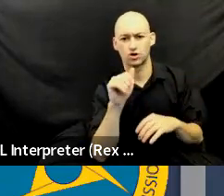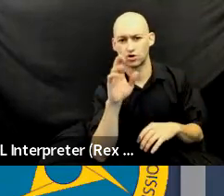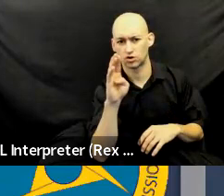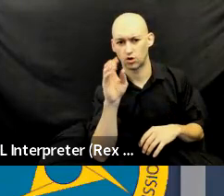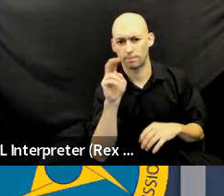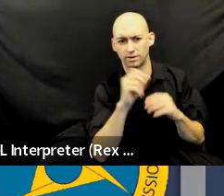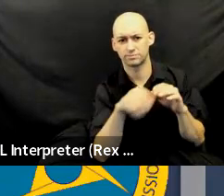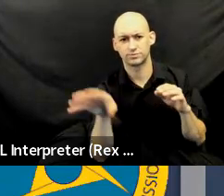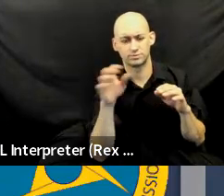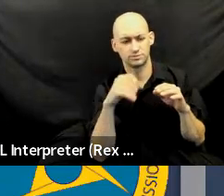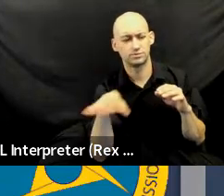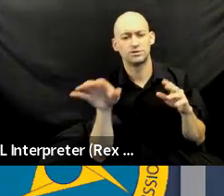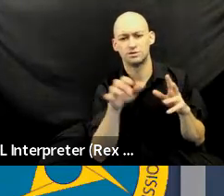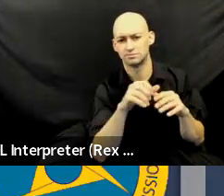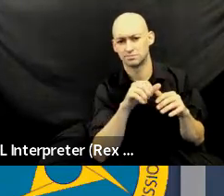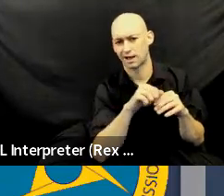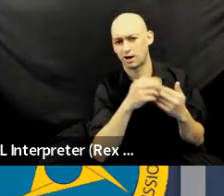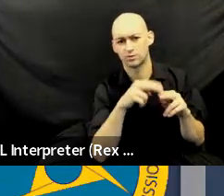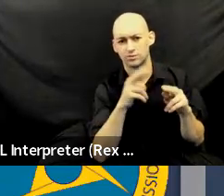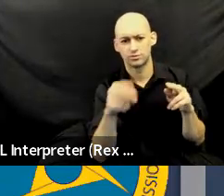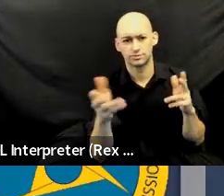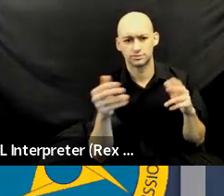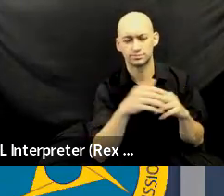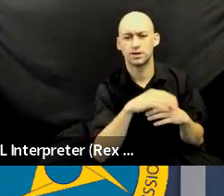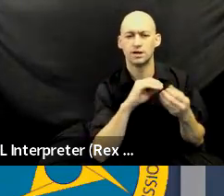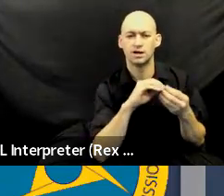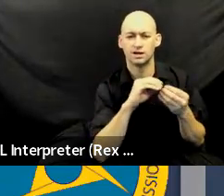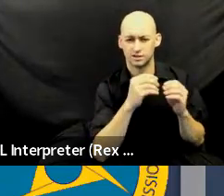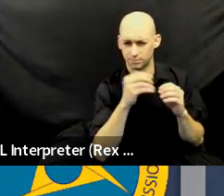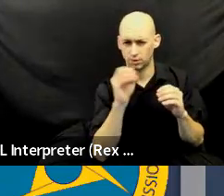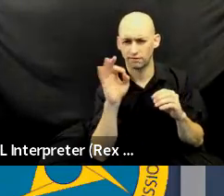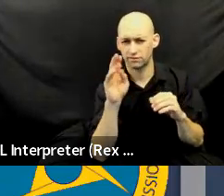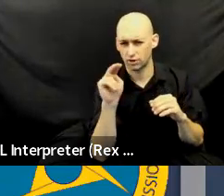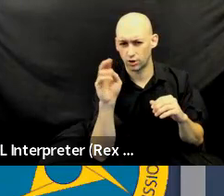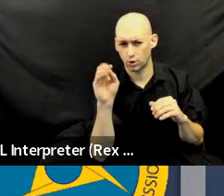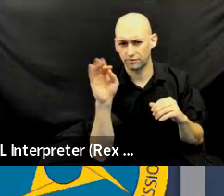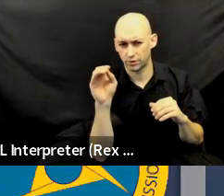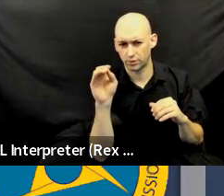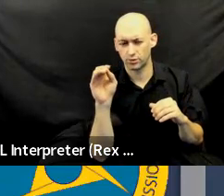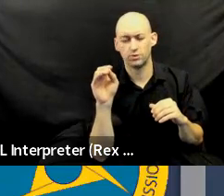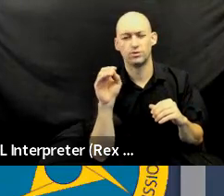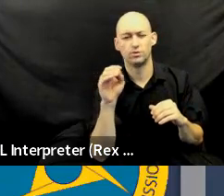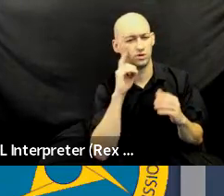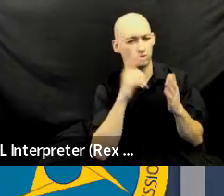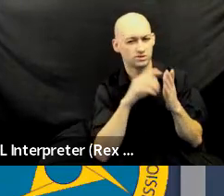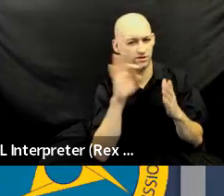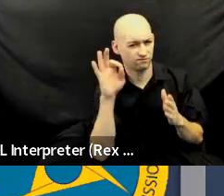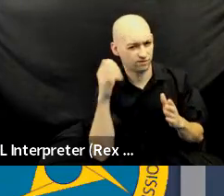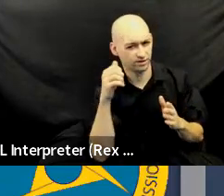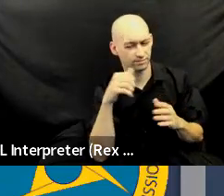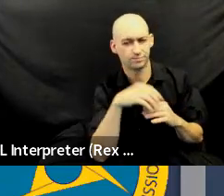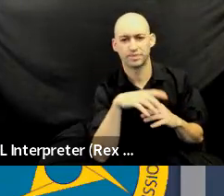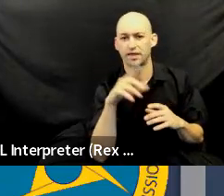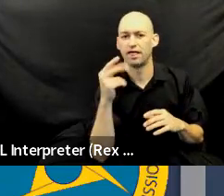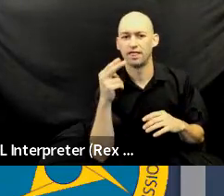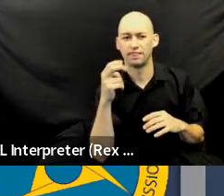reduction. Also, there's a number of NOFOs, and according to my old colleague, who's the quitter, he said I shouldn't